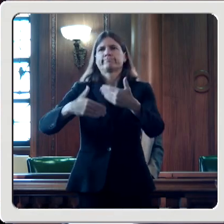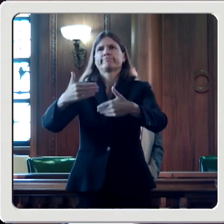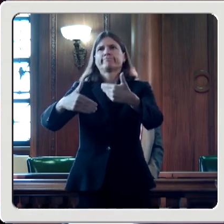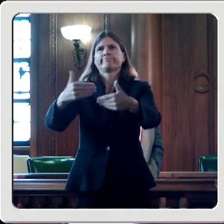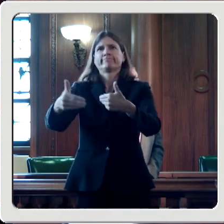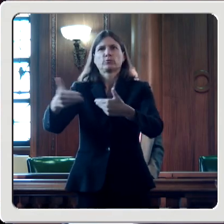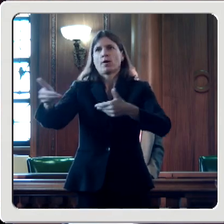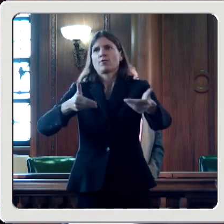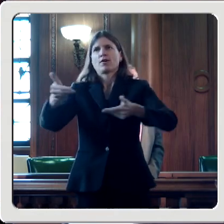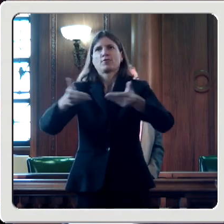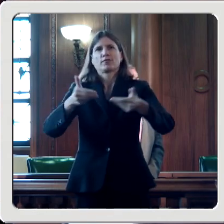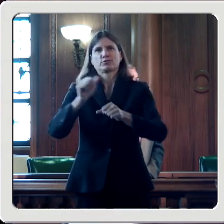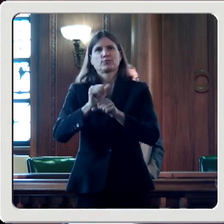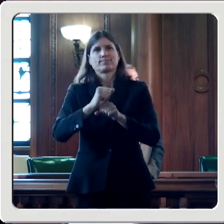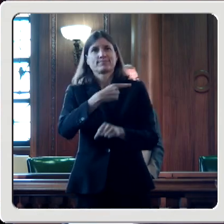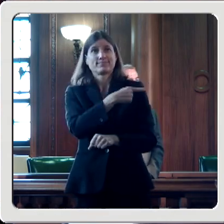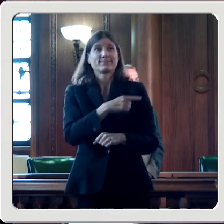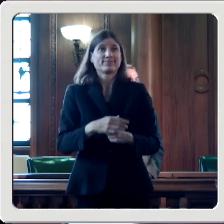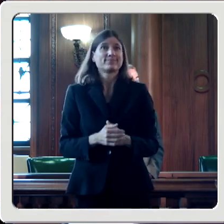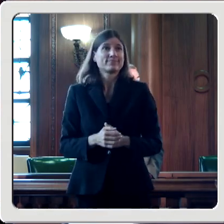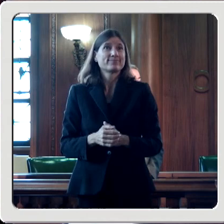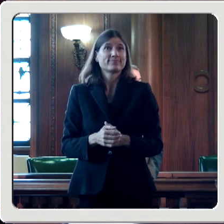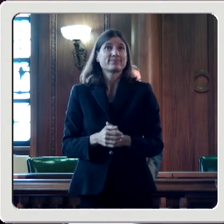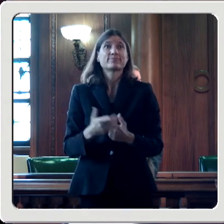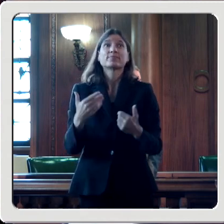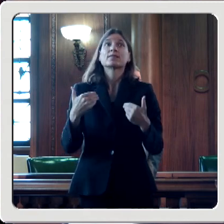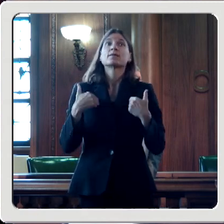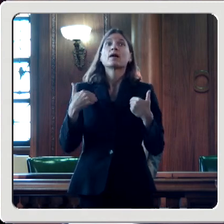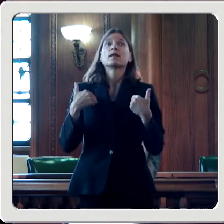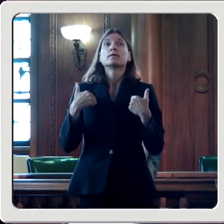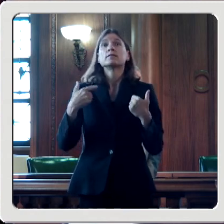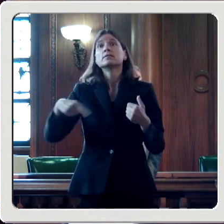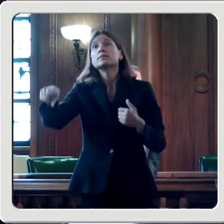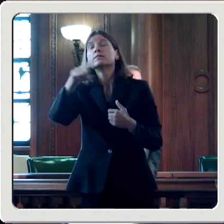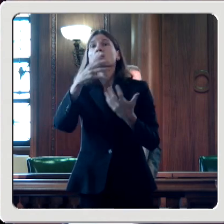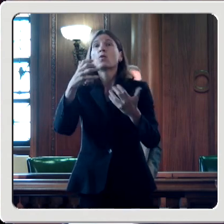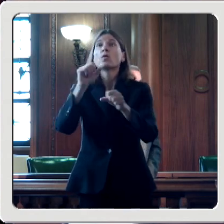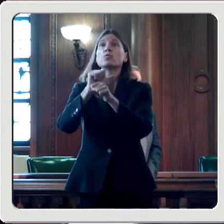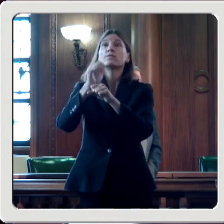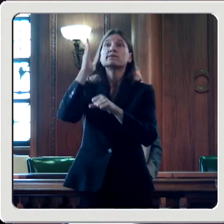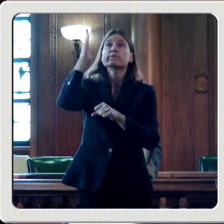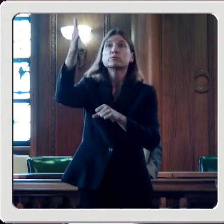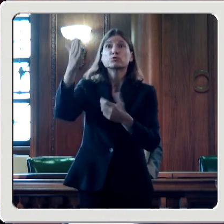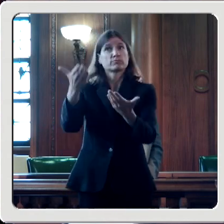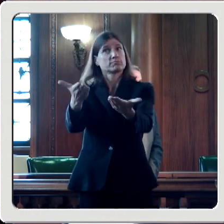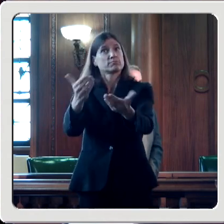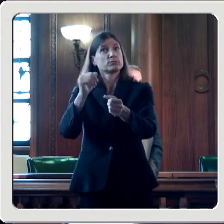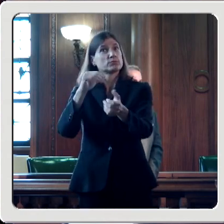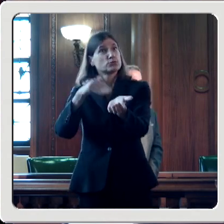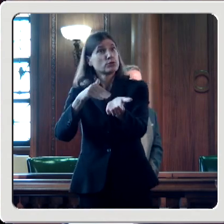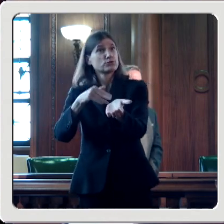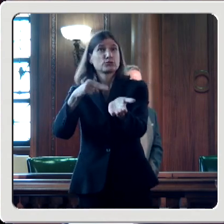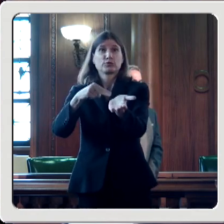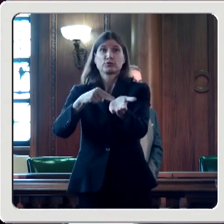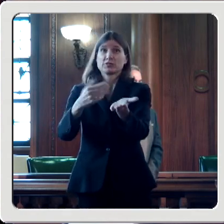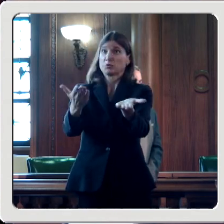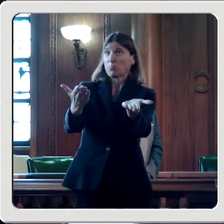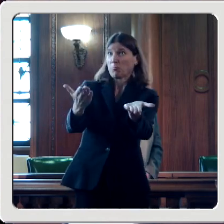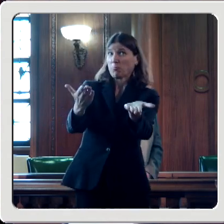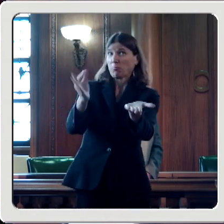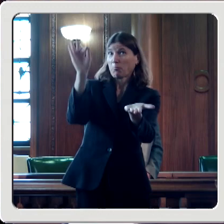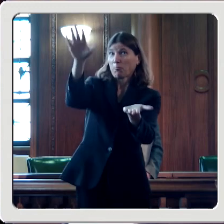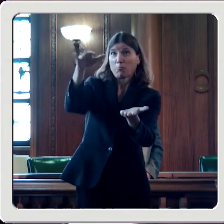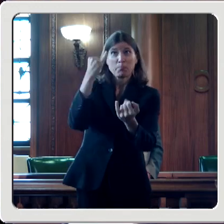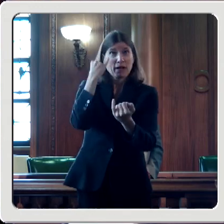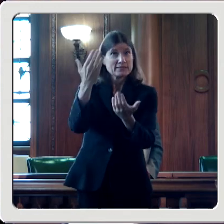for young kids who are going through the educational process in the city of Springfield. These would